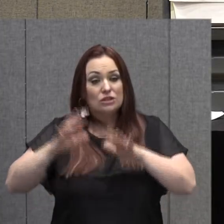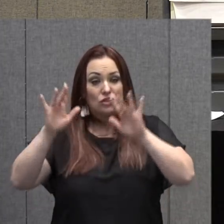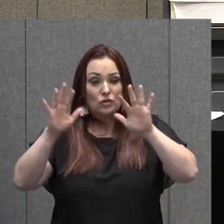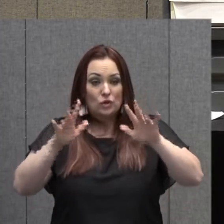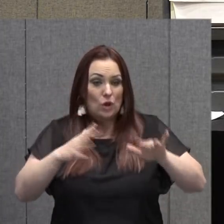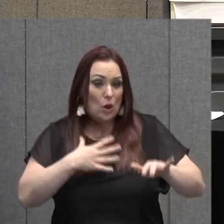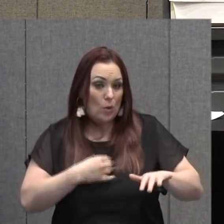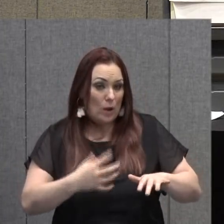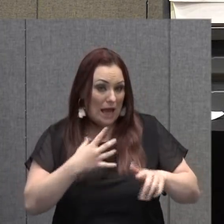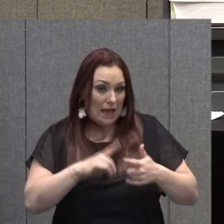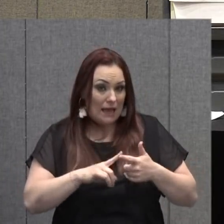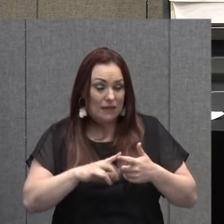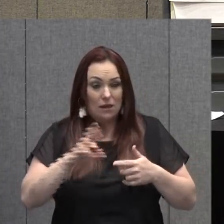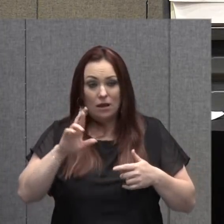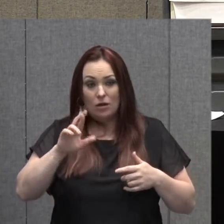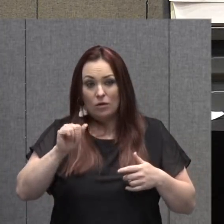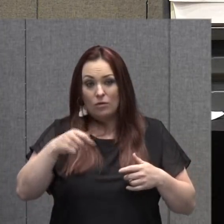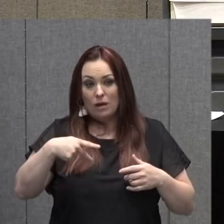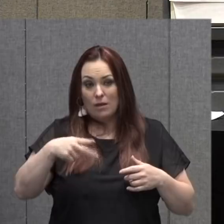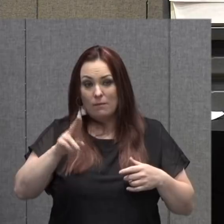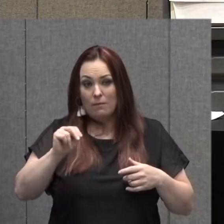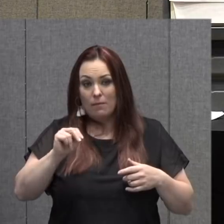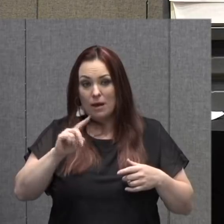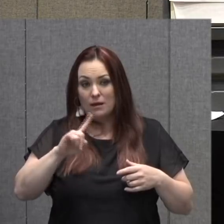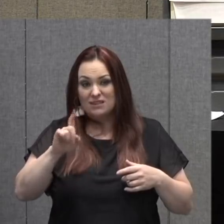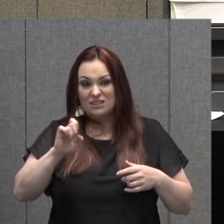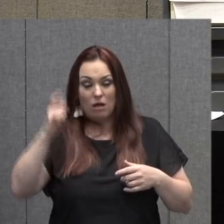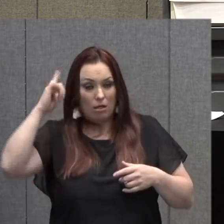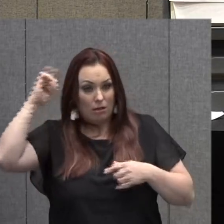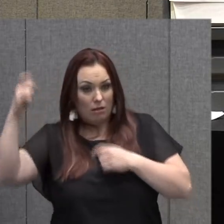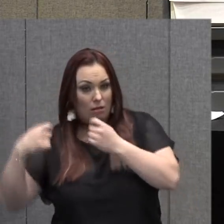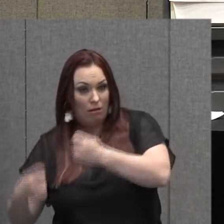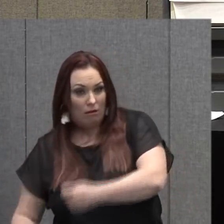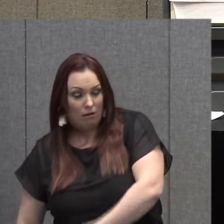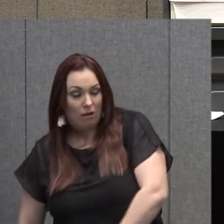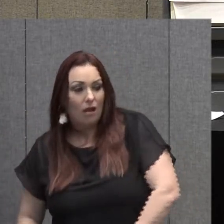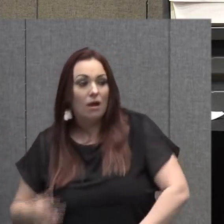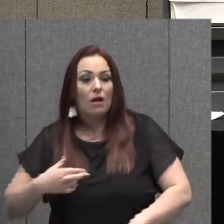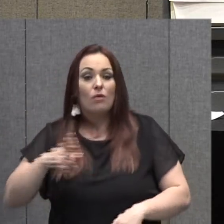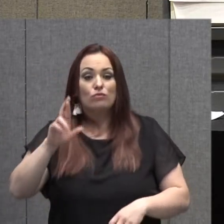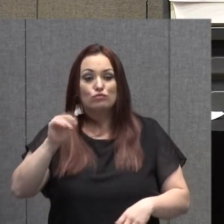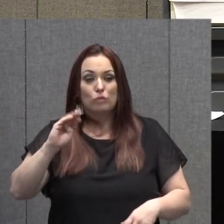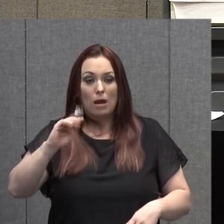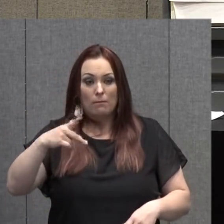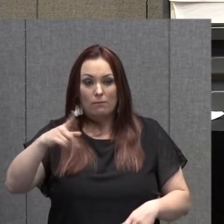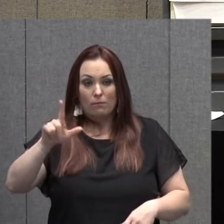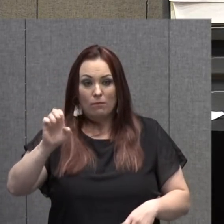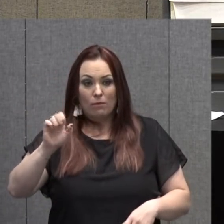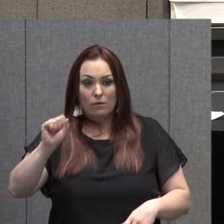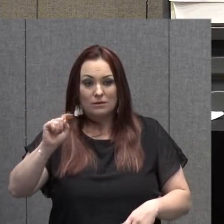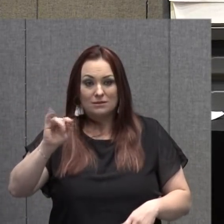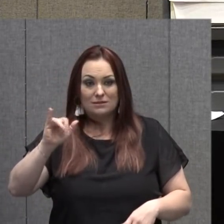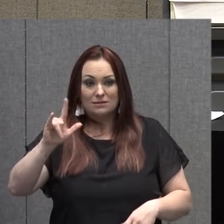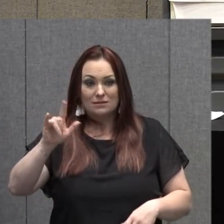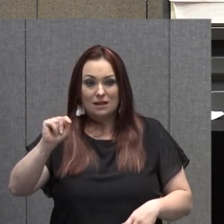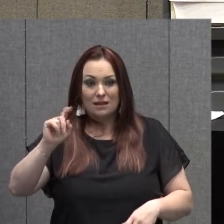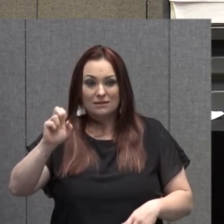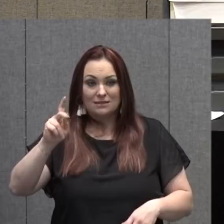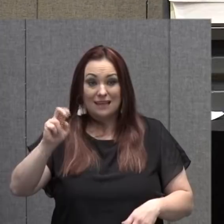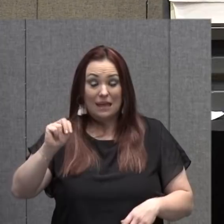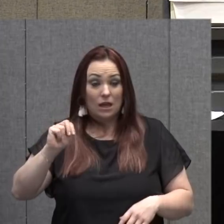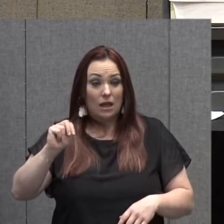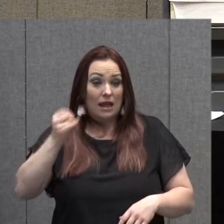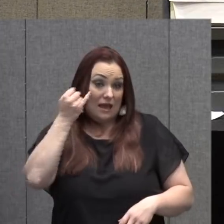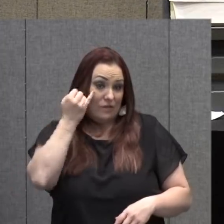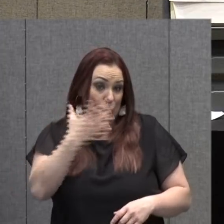okay? Rapunzel, Rumpelstiltskin. And whatever you're into, if you're into gymnastics, then throw a